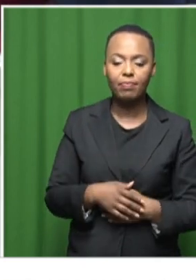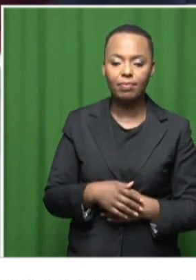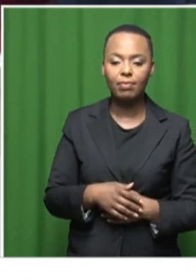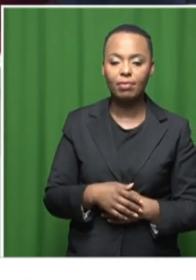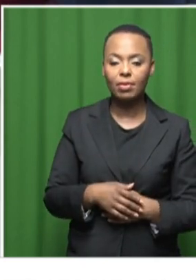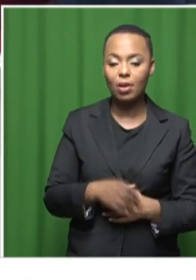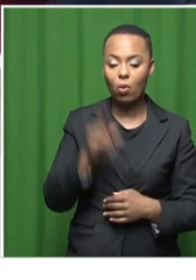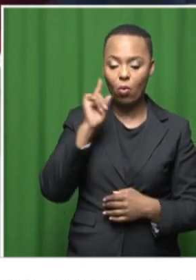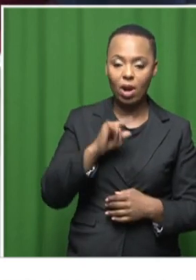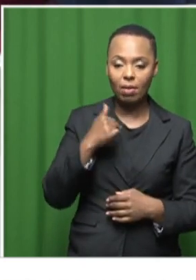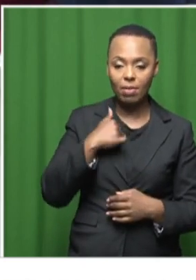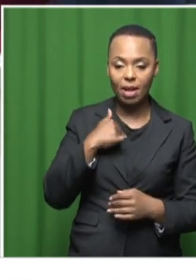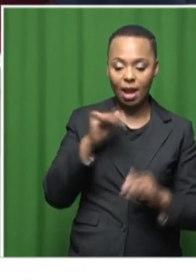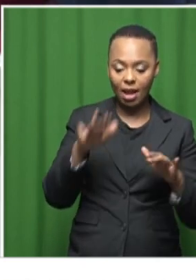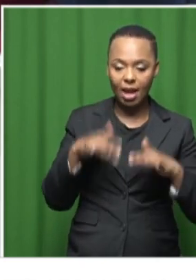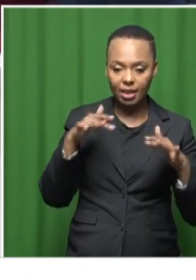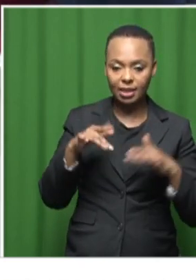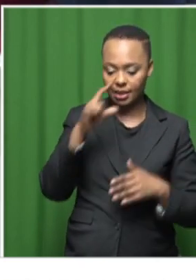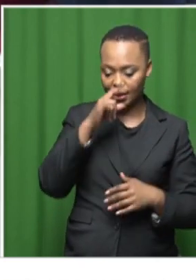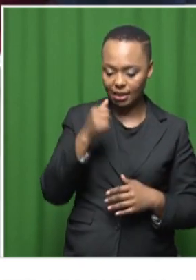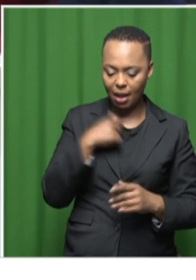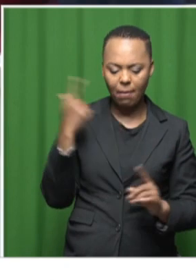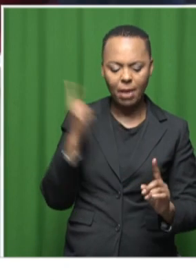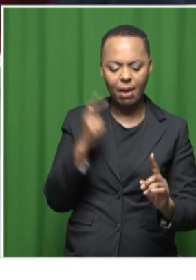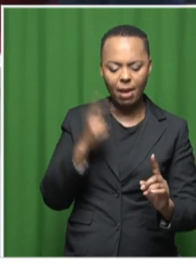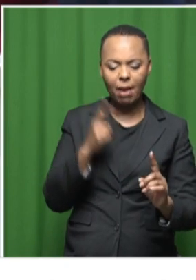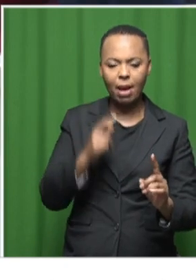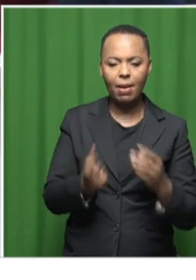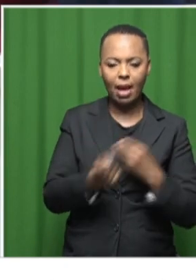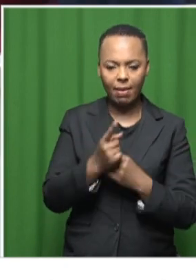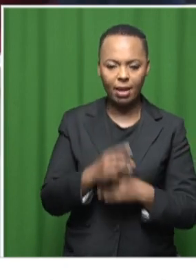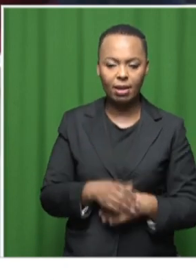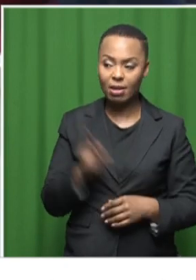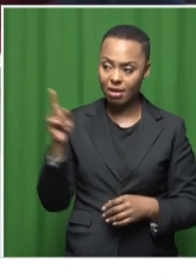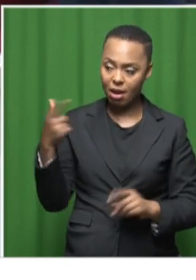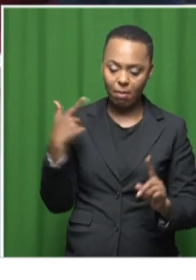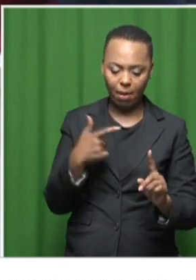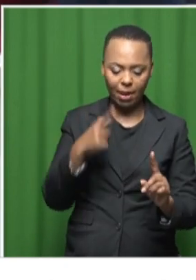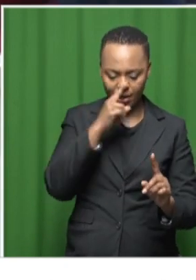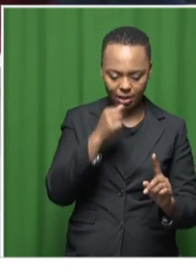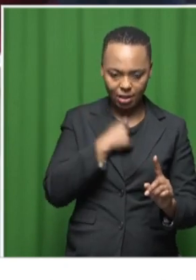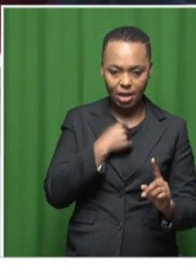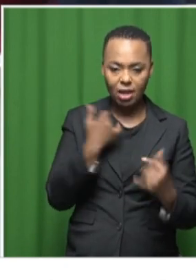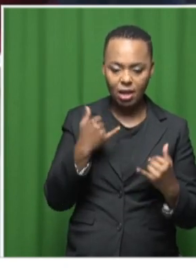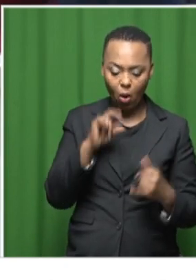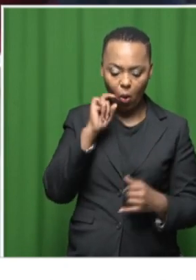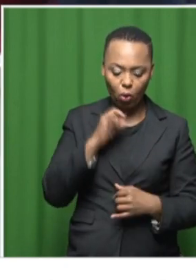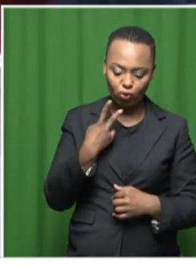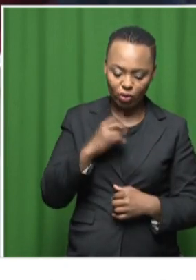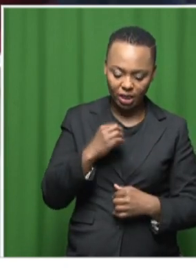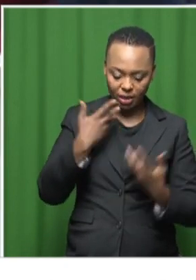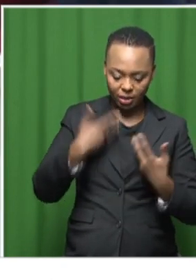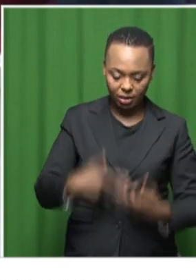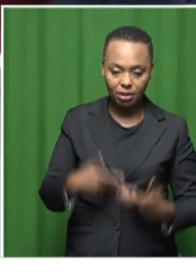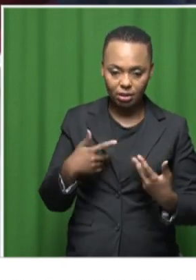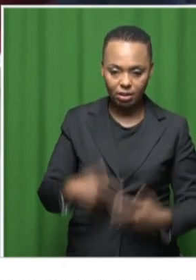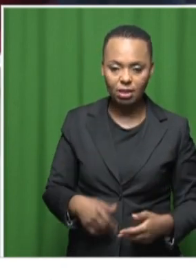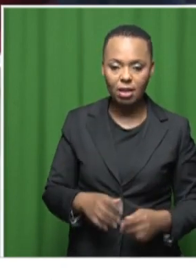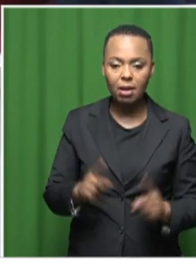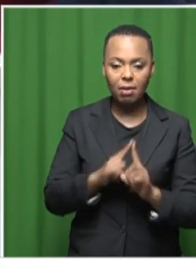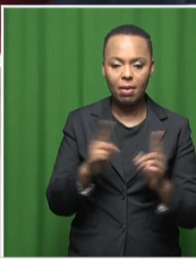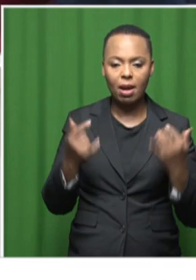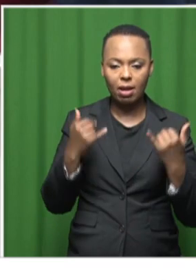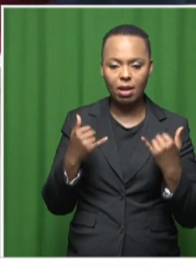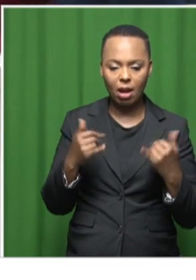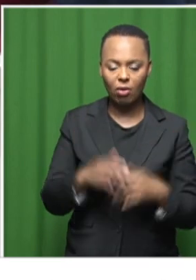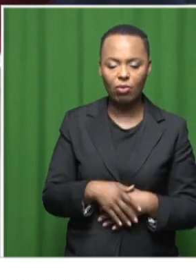when I was 19, when my sister was shot to death. And now my early 20s are ending with being told